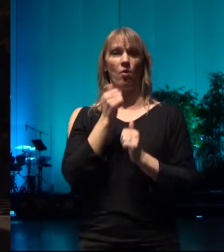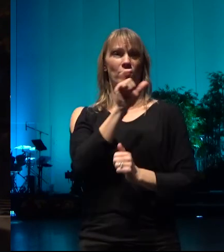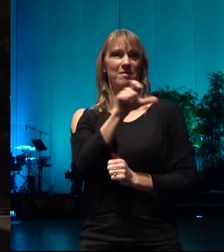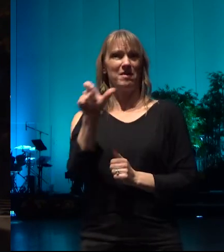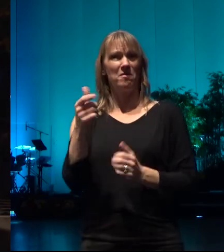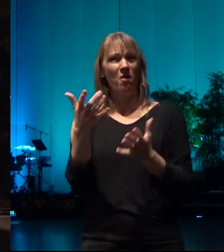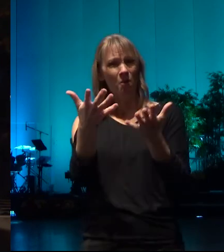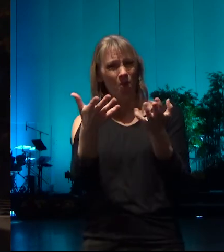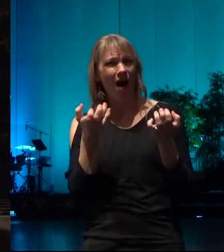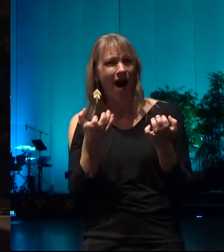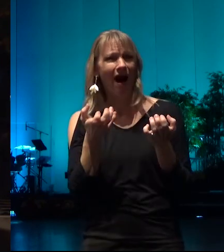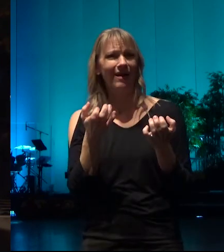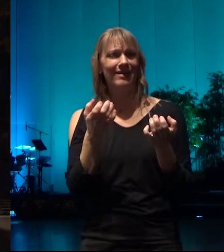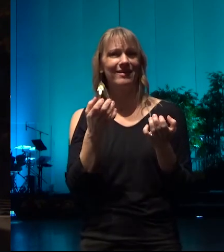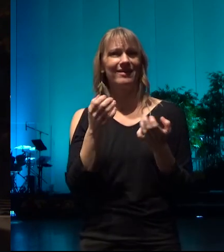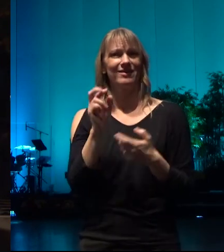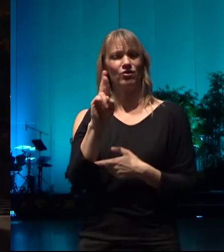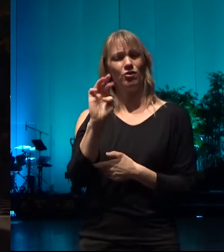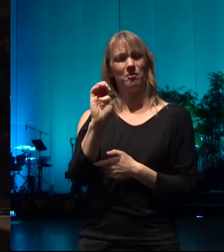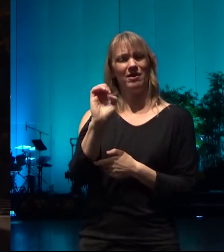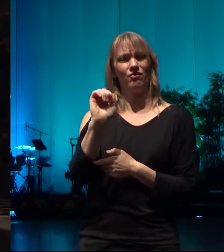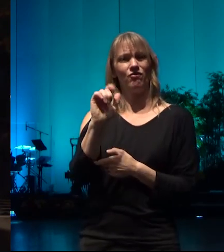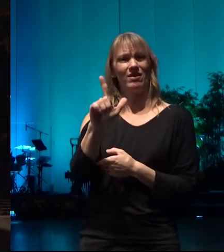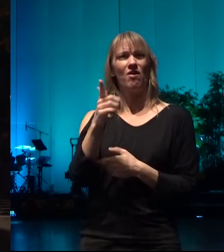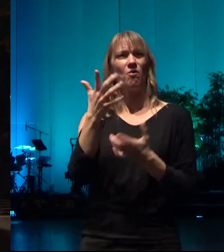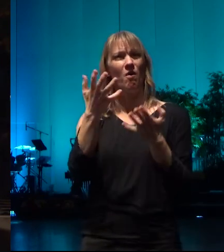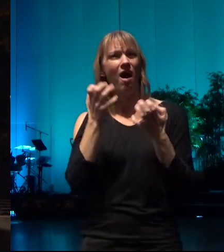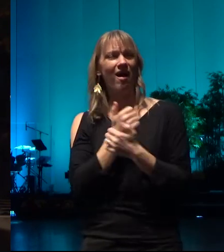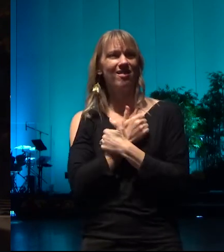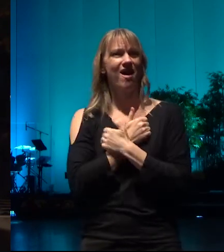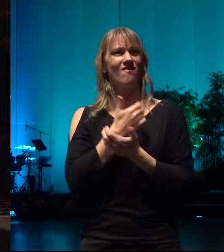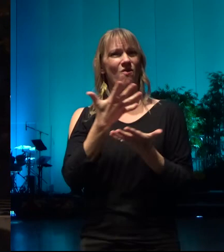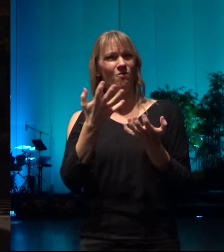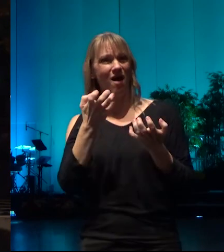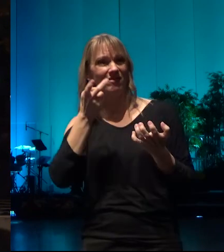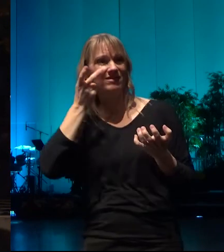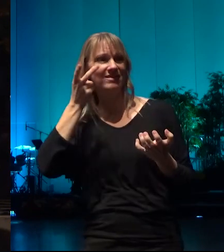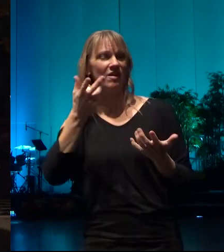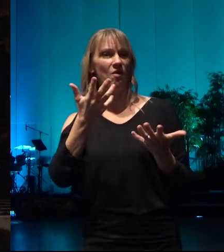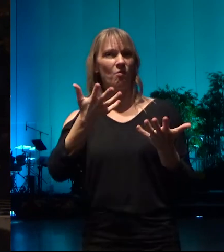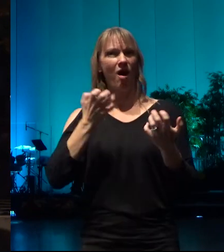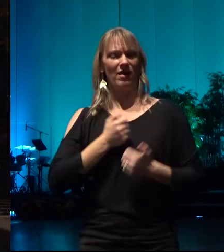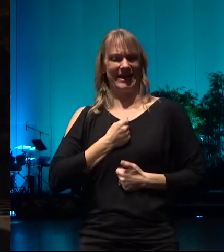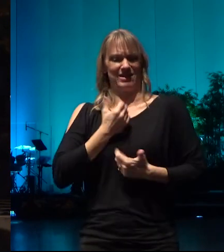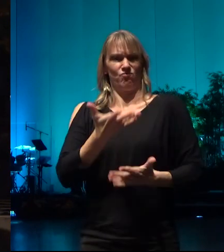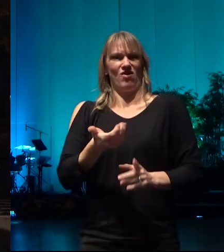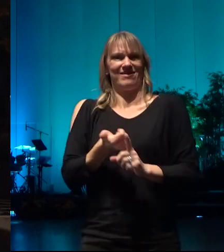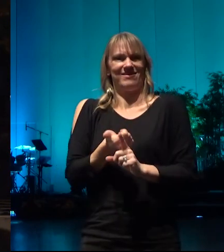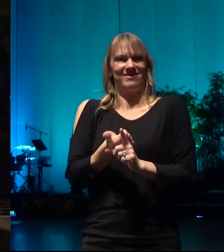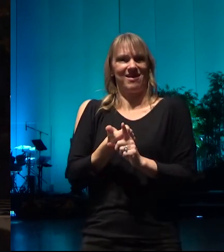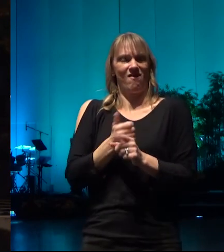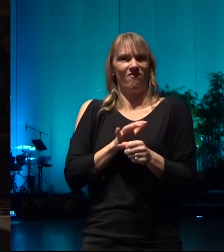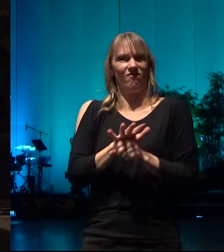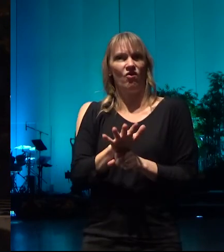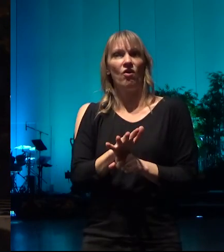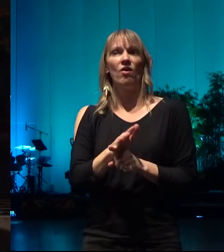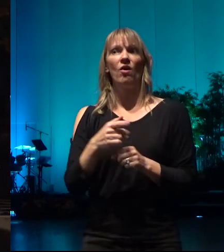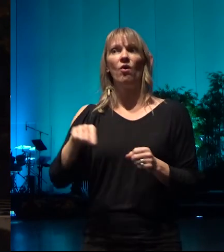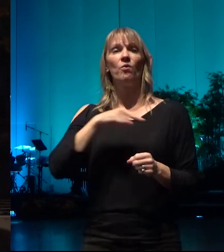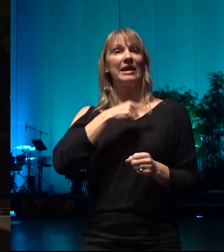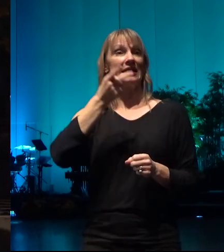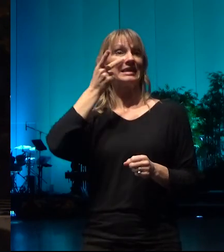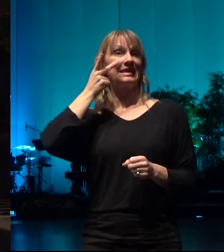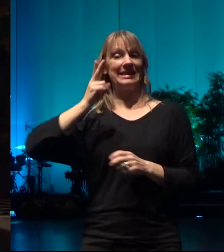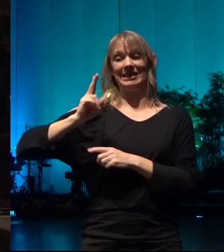be real. We want to be loved and seen, and we want to be able to express ourselves fully. And we